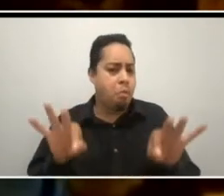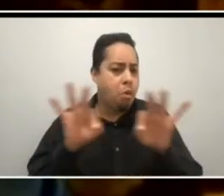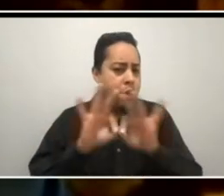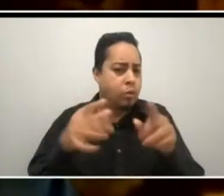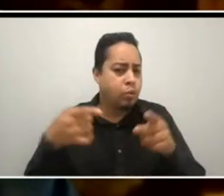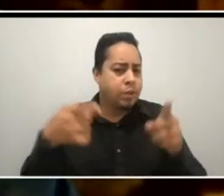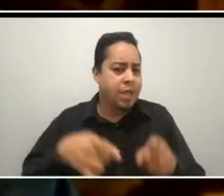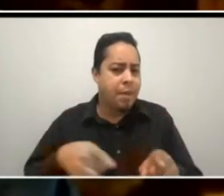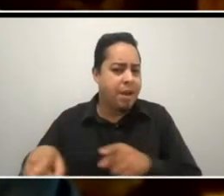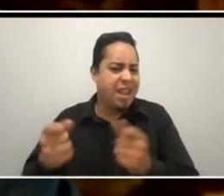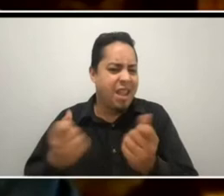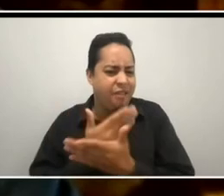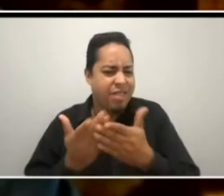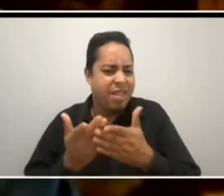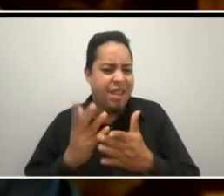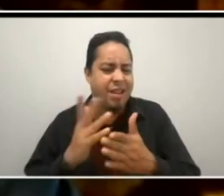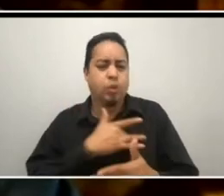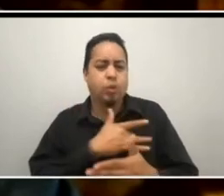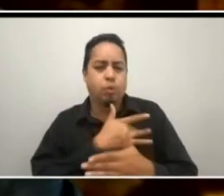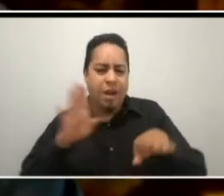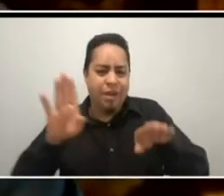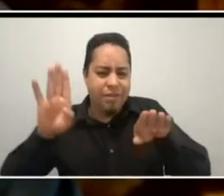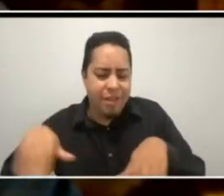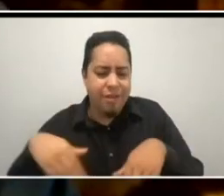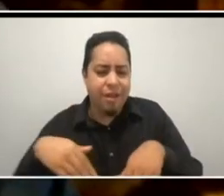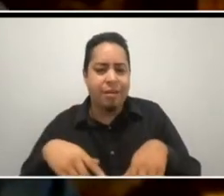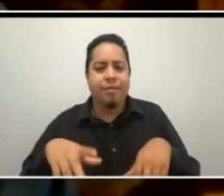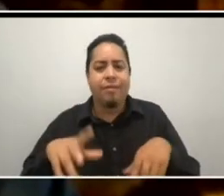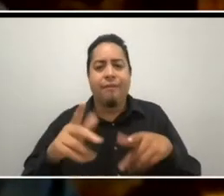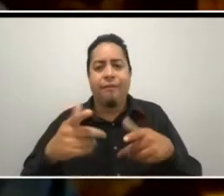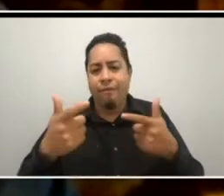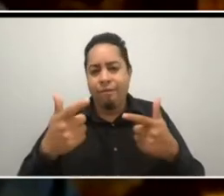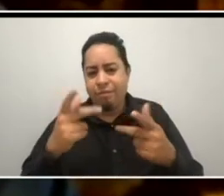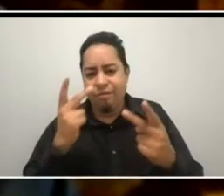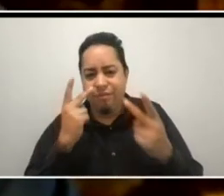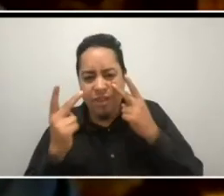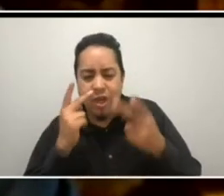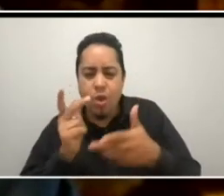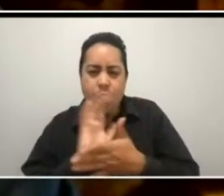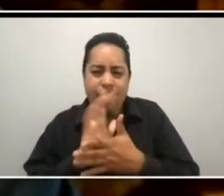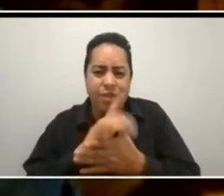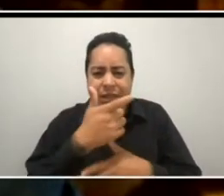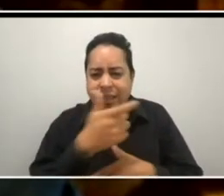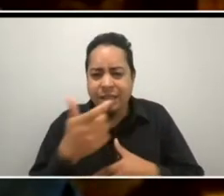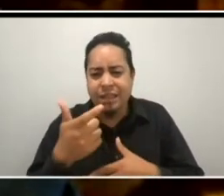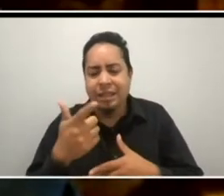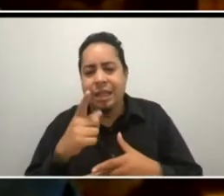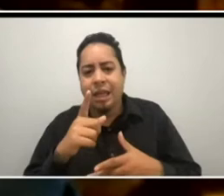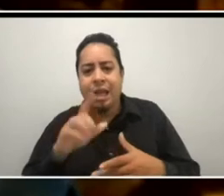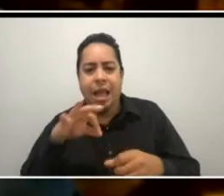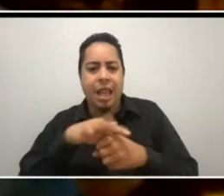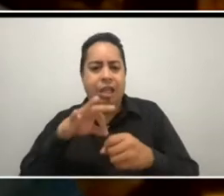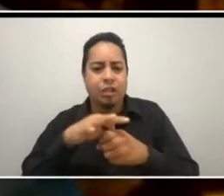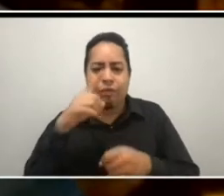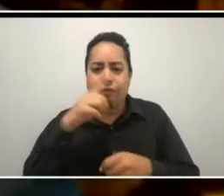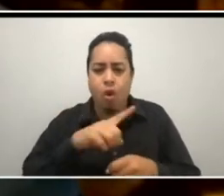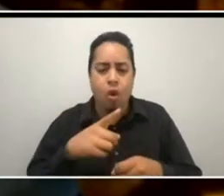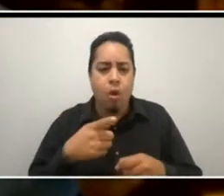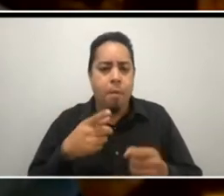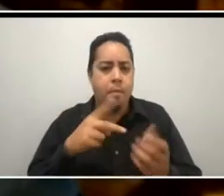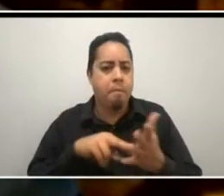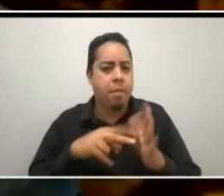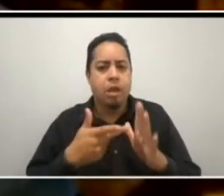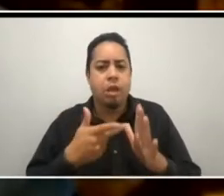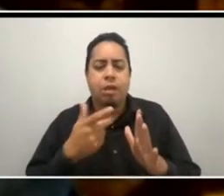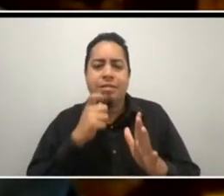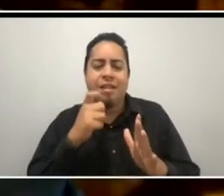and sworn affidavits and video evidence of outright election fraud, I don't think it's just your authority to do that, but quite frankly, I think you have a